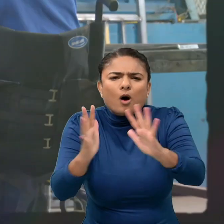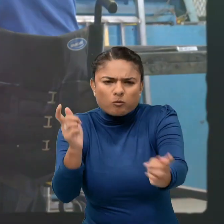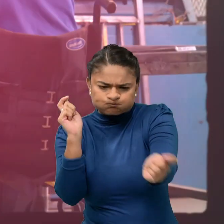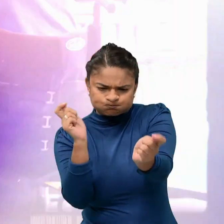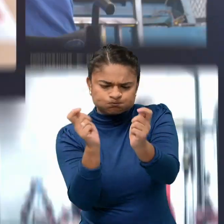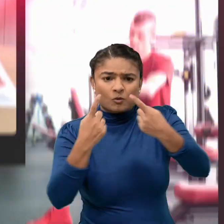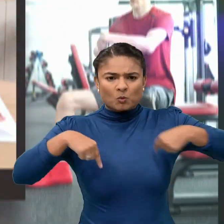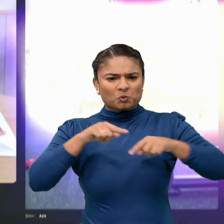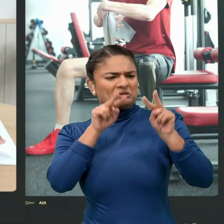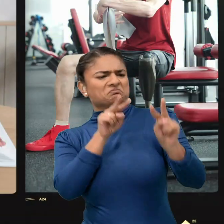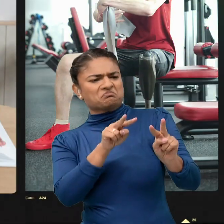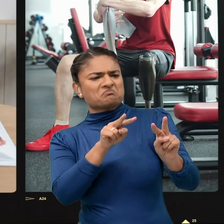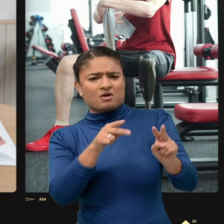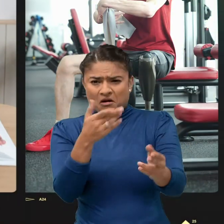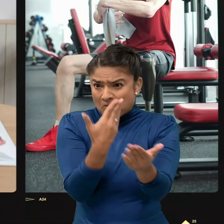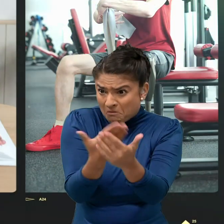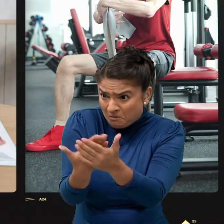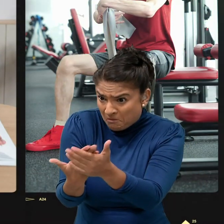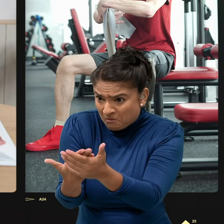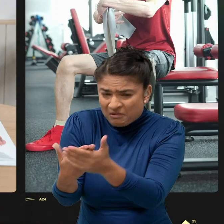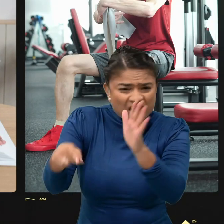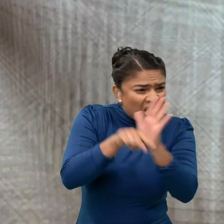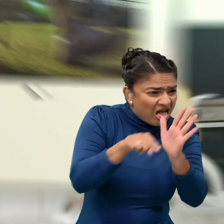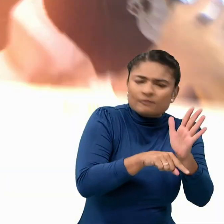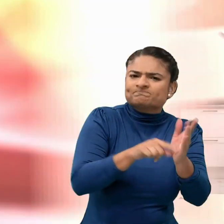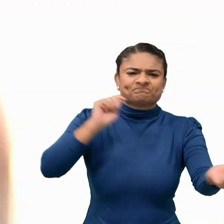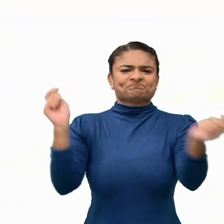expectations from seeing inability to expecting ability.